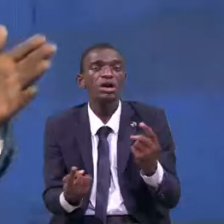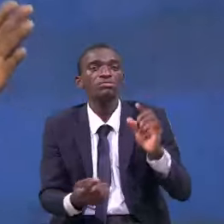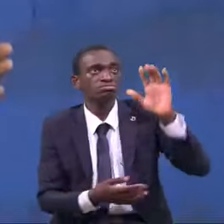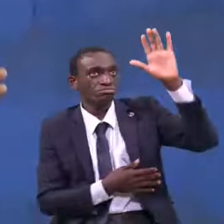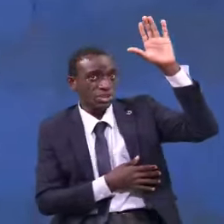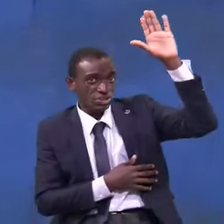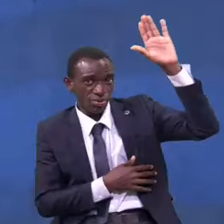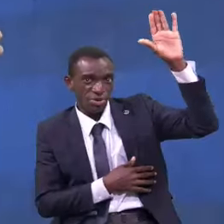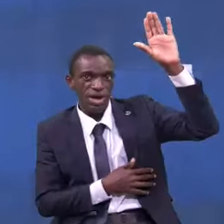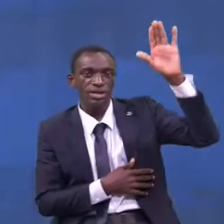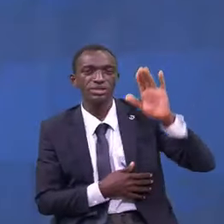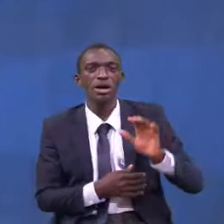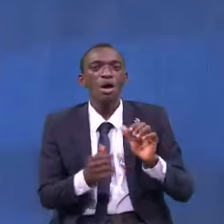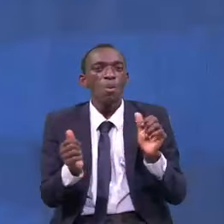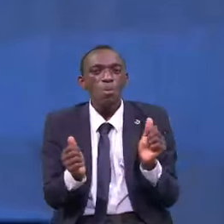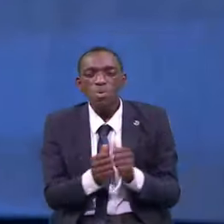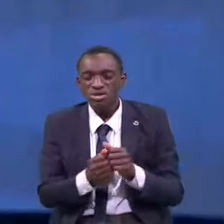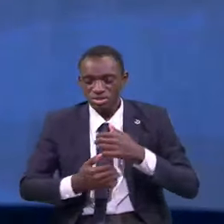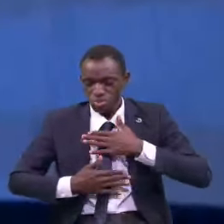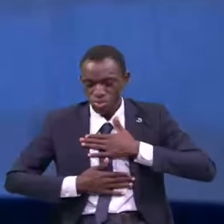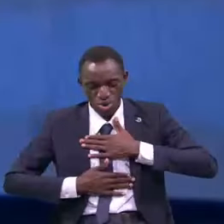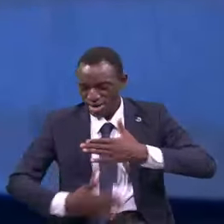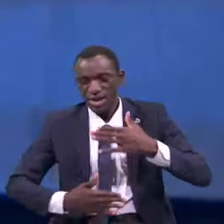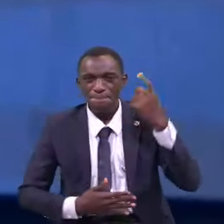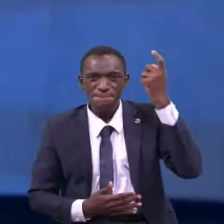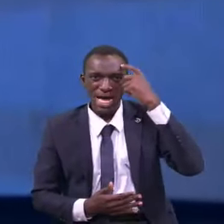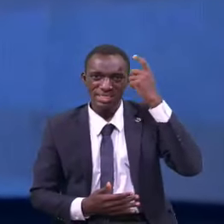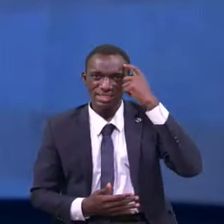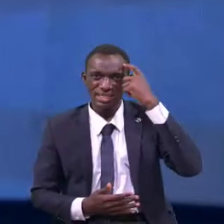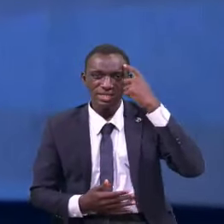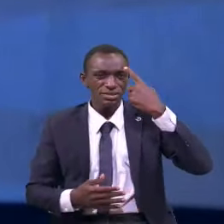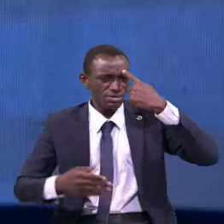With a willing mind, a decisive mind.